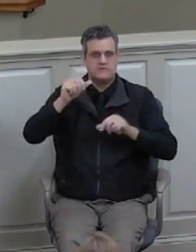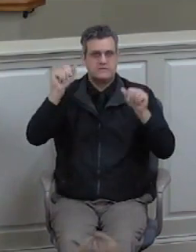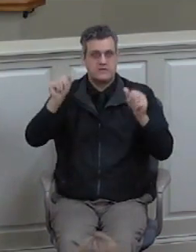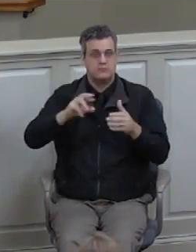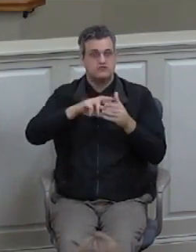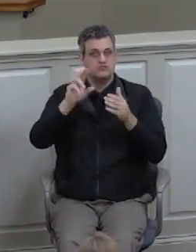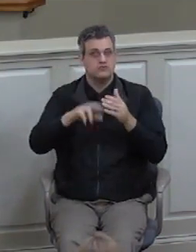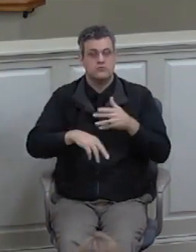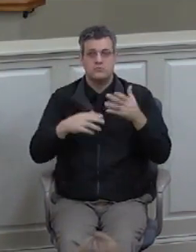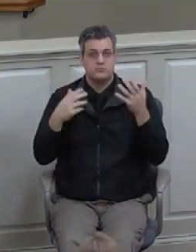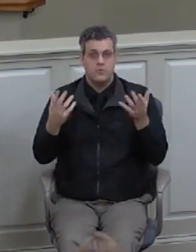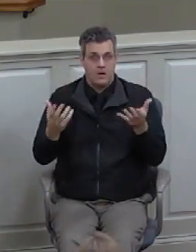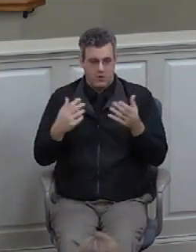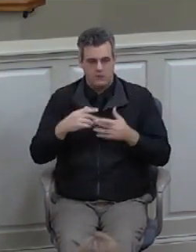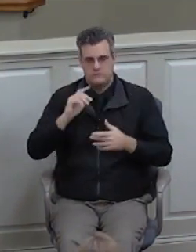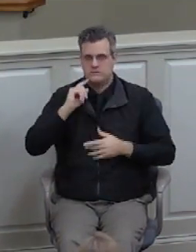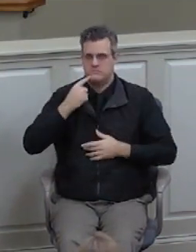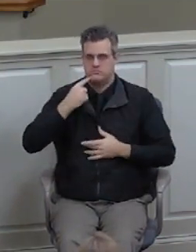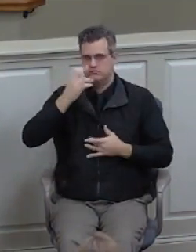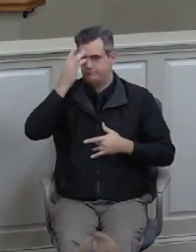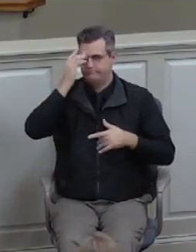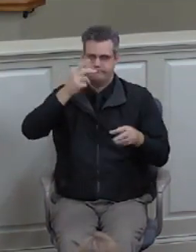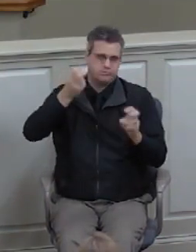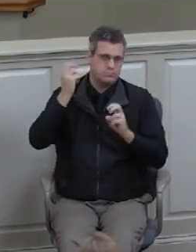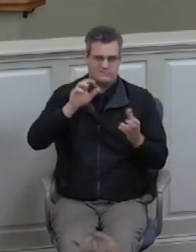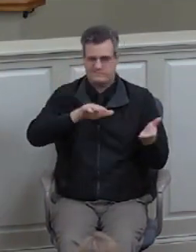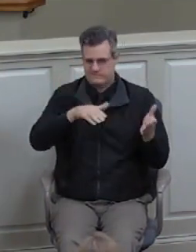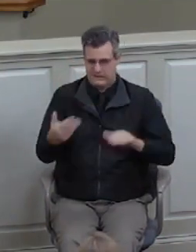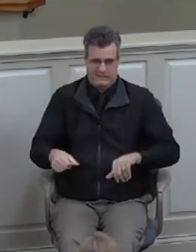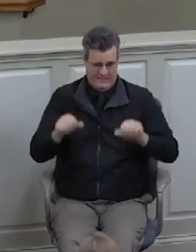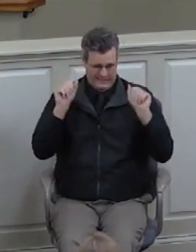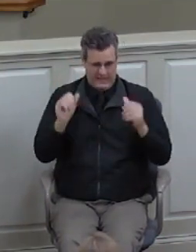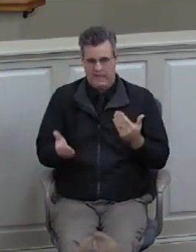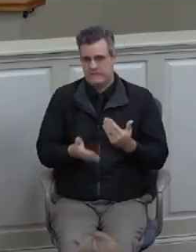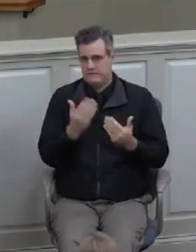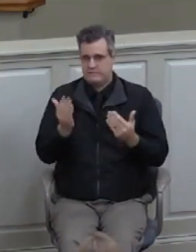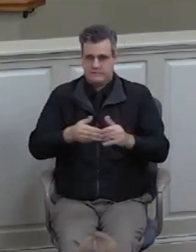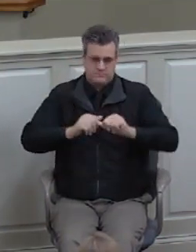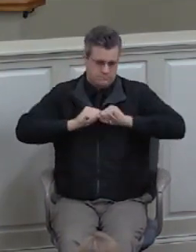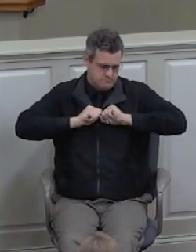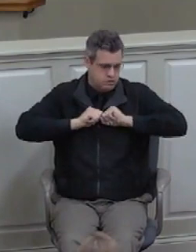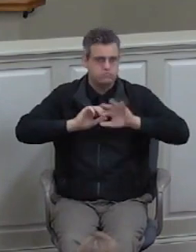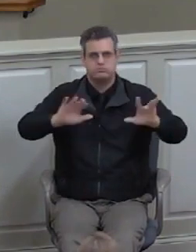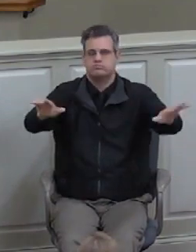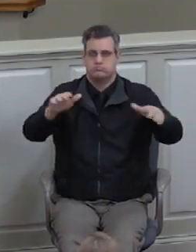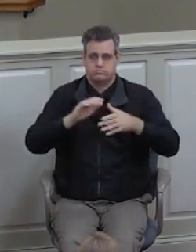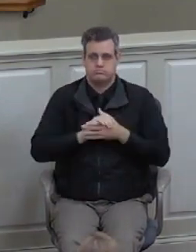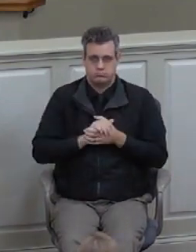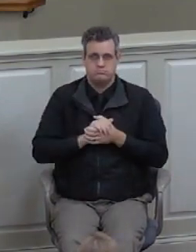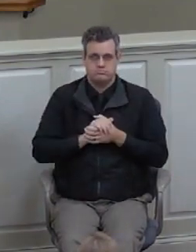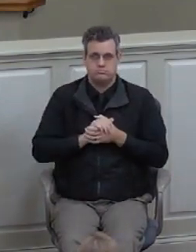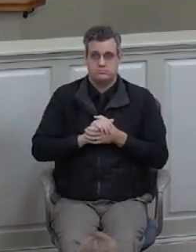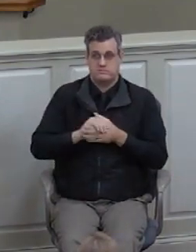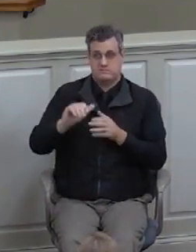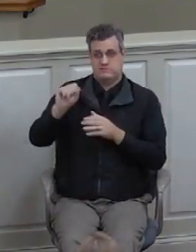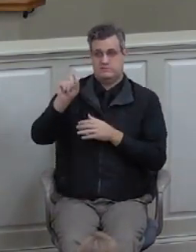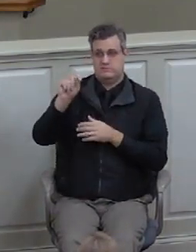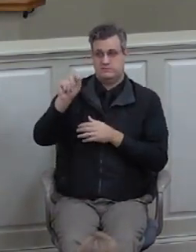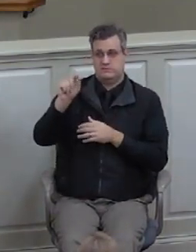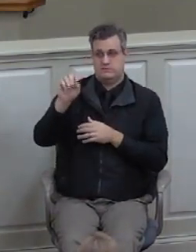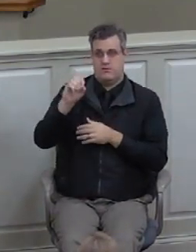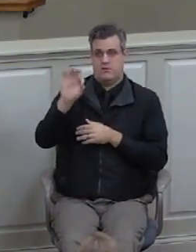result in serious illness or death and can spread easily, which is consistent with the declared state of